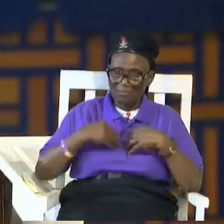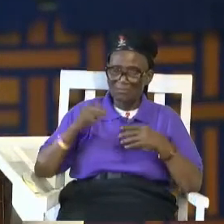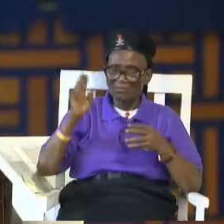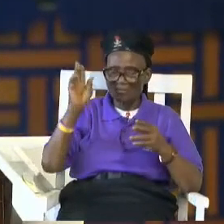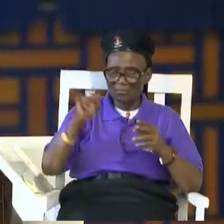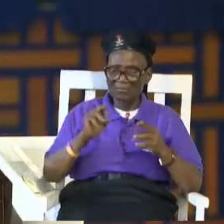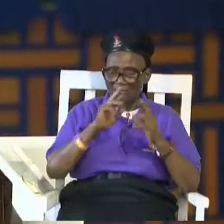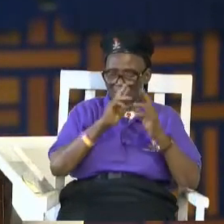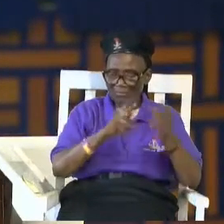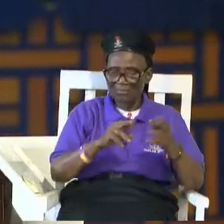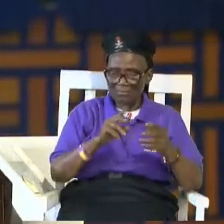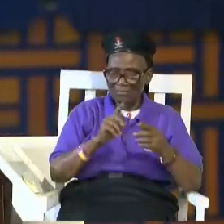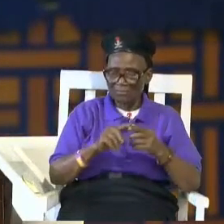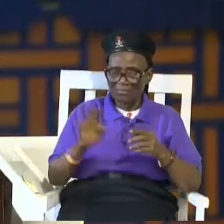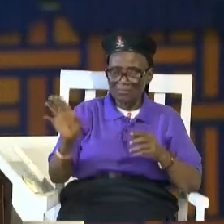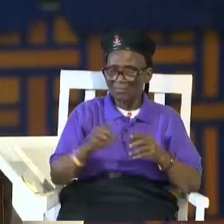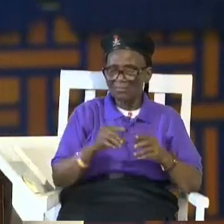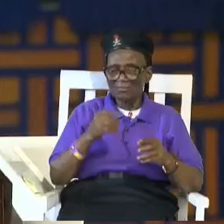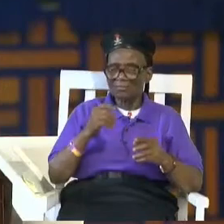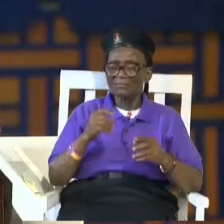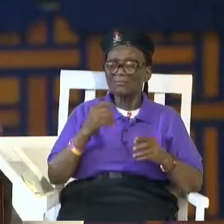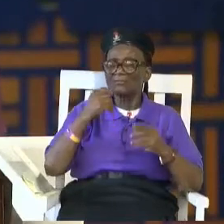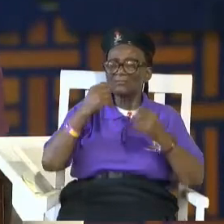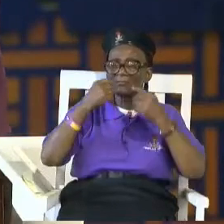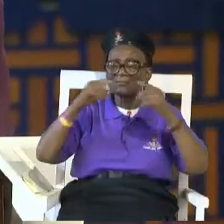It doesn't matter how many PhD you have.